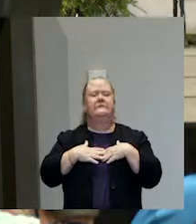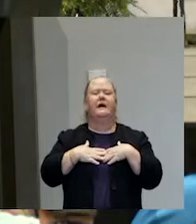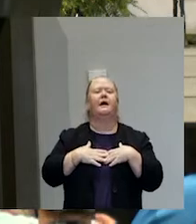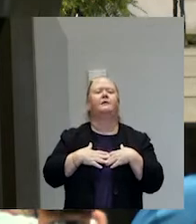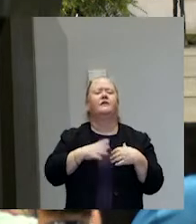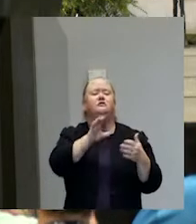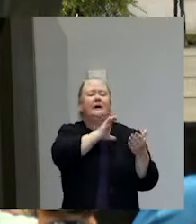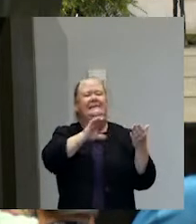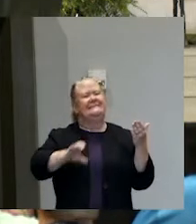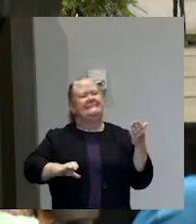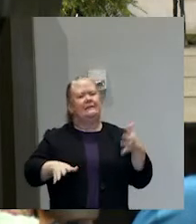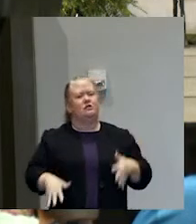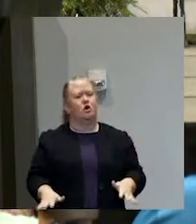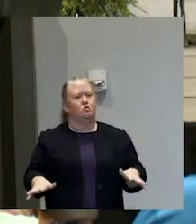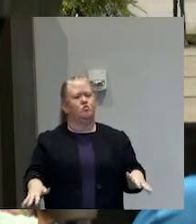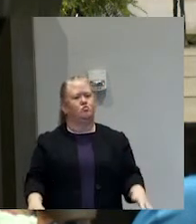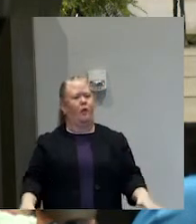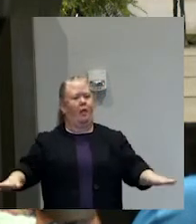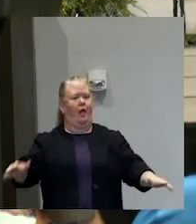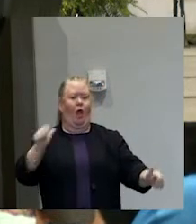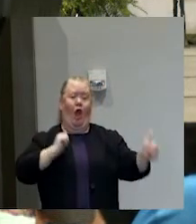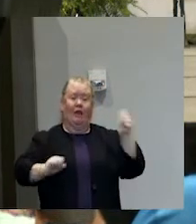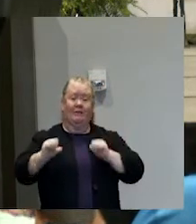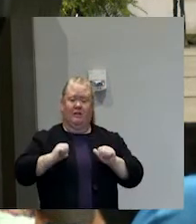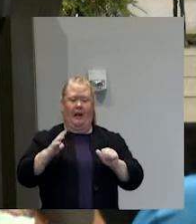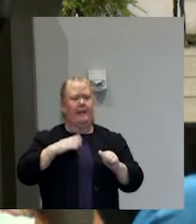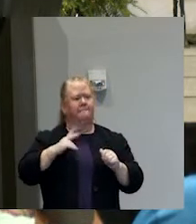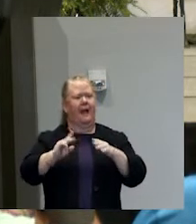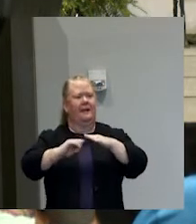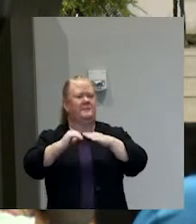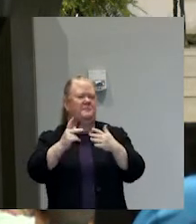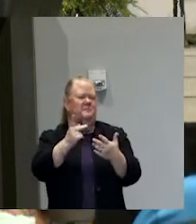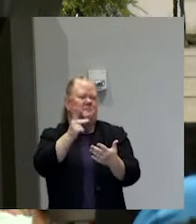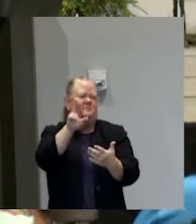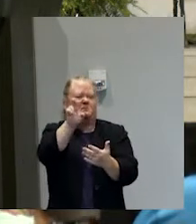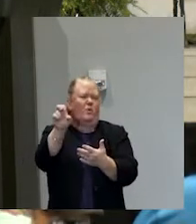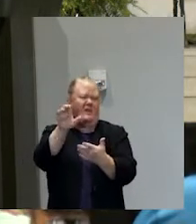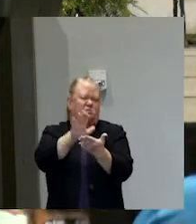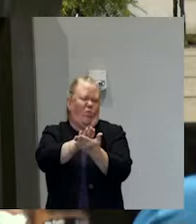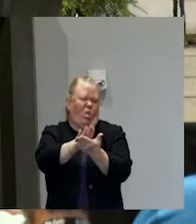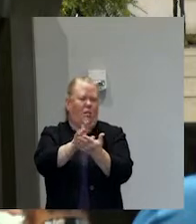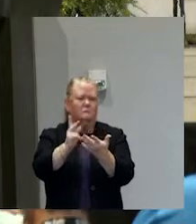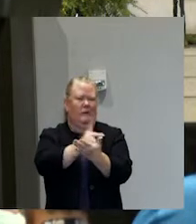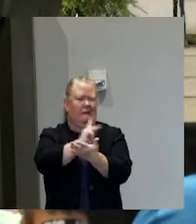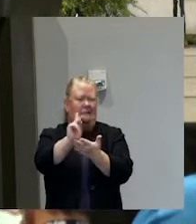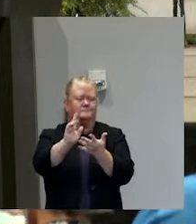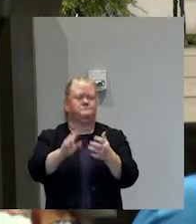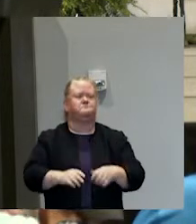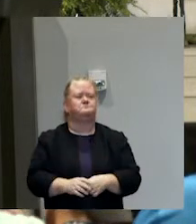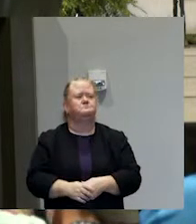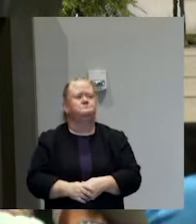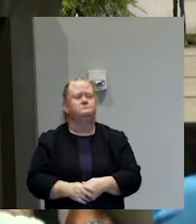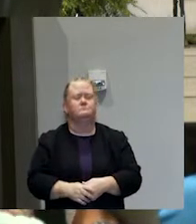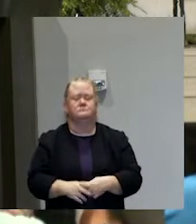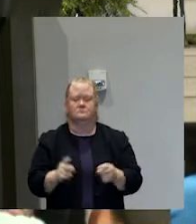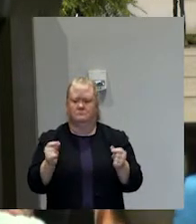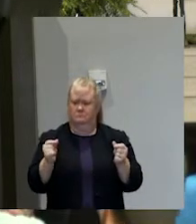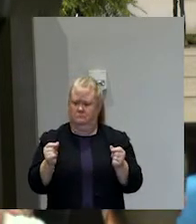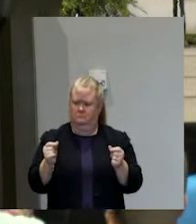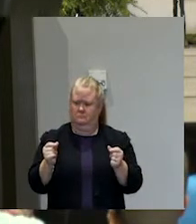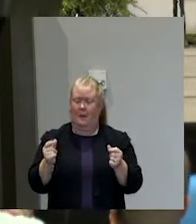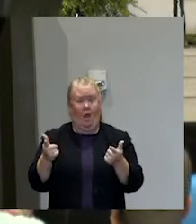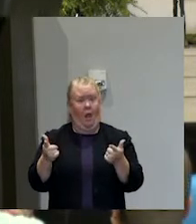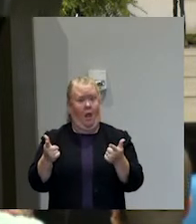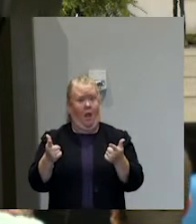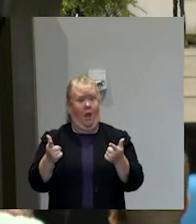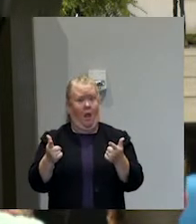Cinderella audition at my school, preschool, and for whatever reason, I immediately was able to play Cinderella,